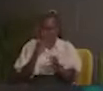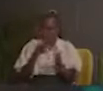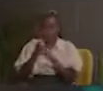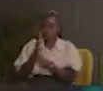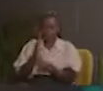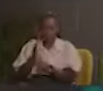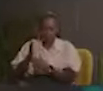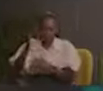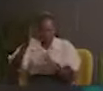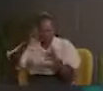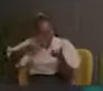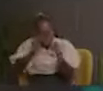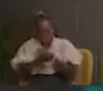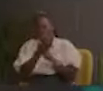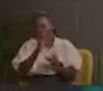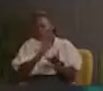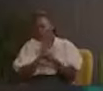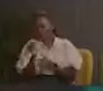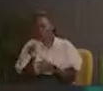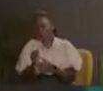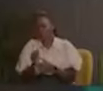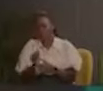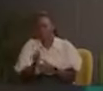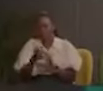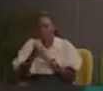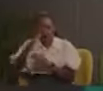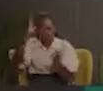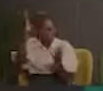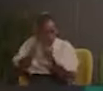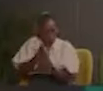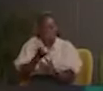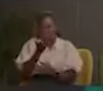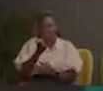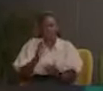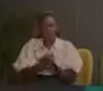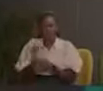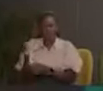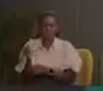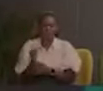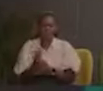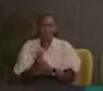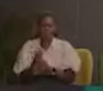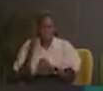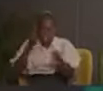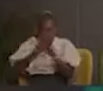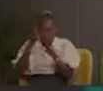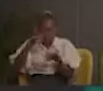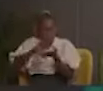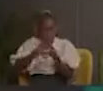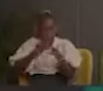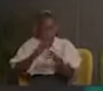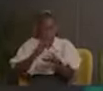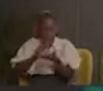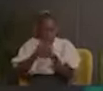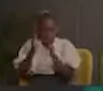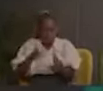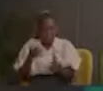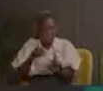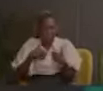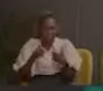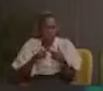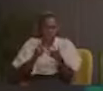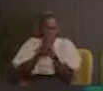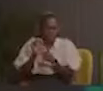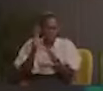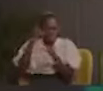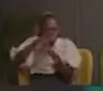to understand something and believe a reality that it is finished. Even for those who are not believers, they had to believe in